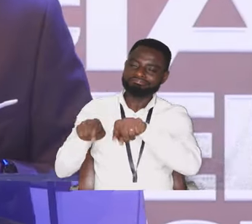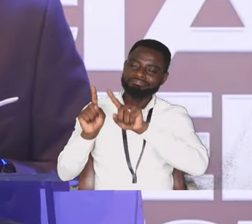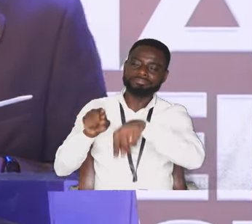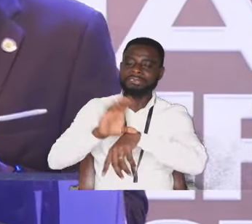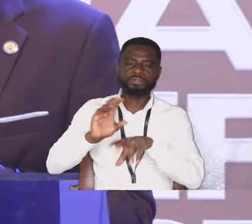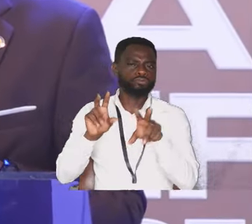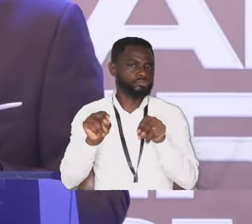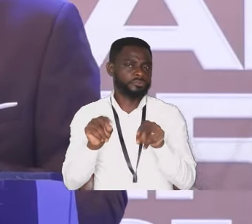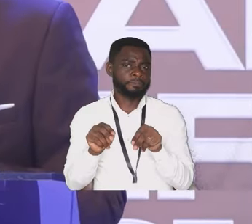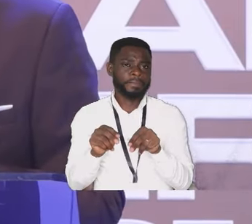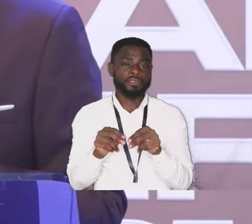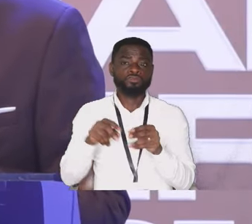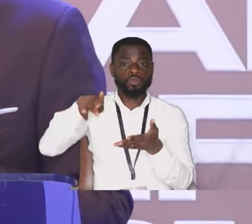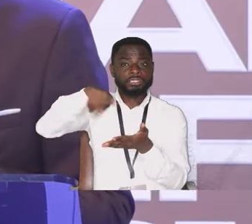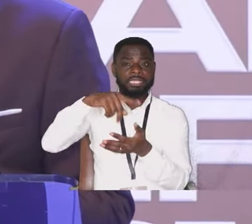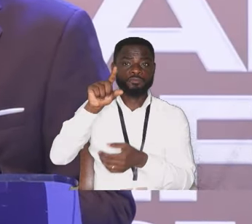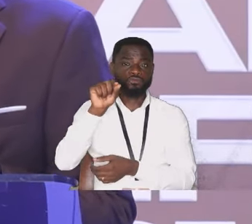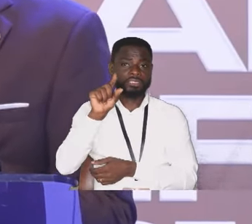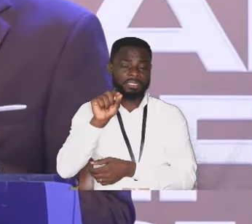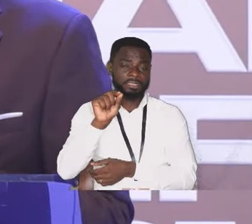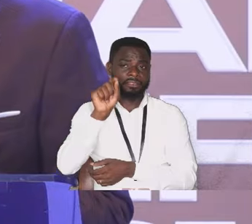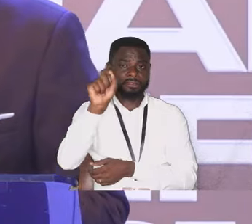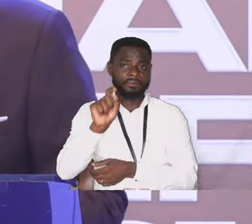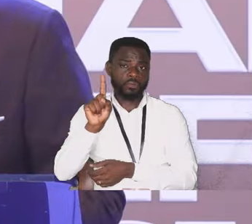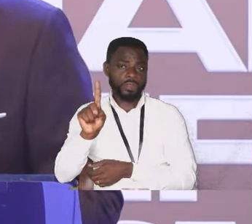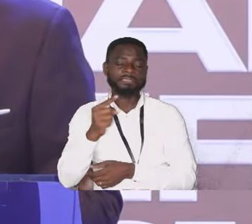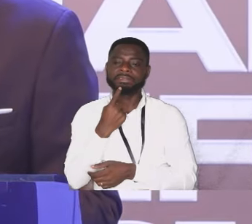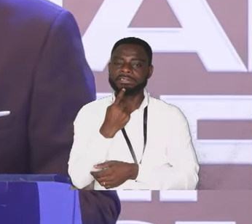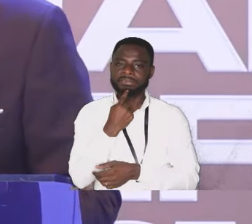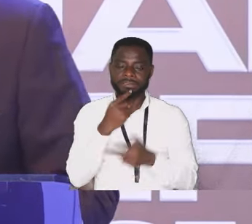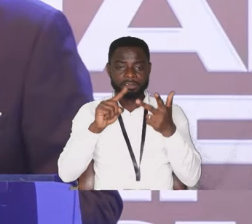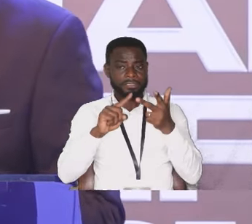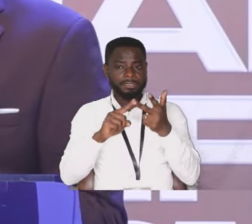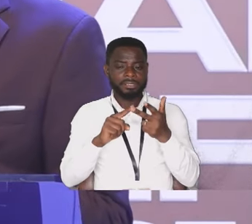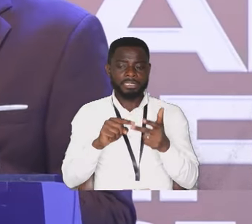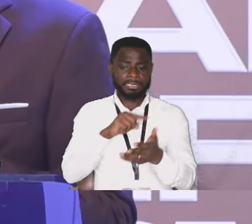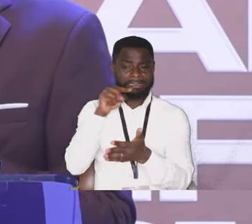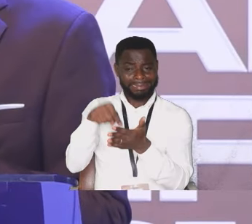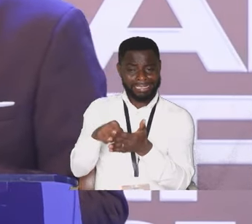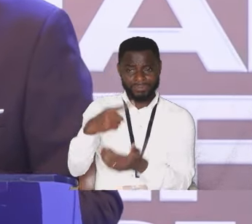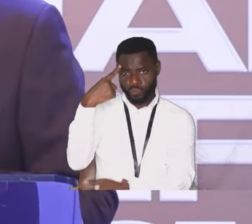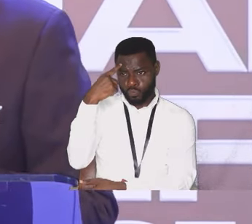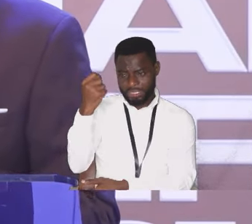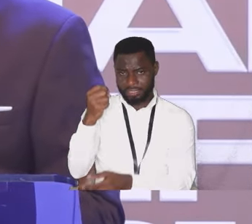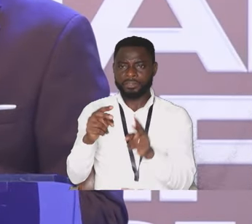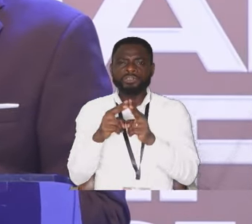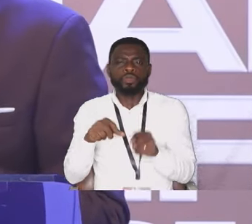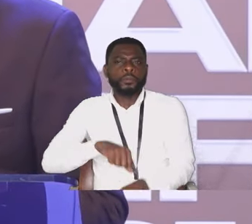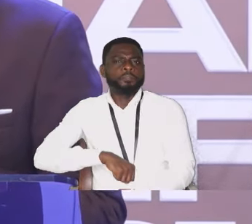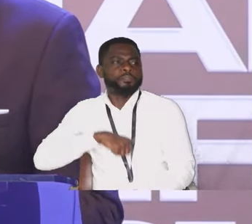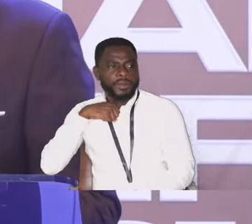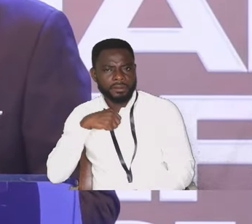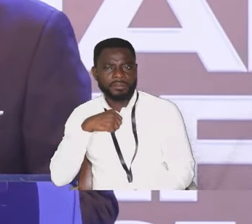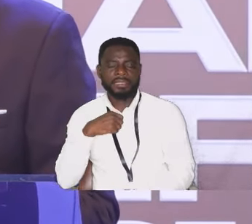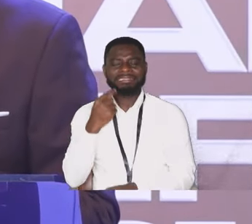So, Psalm 20 verse 4 is saying that these wicked, so proud and haughty, seem